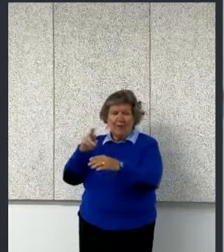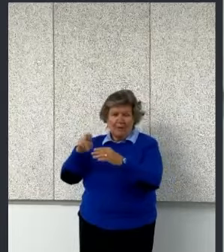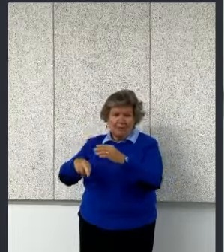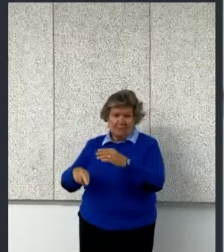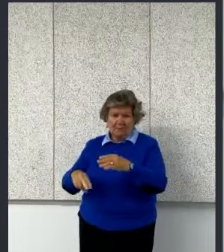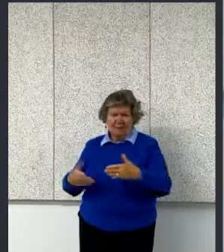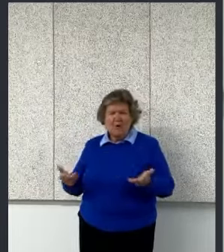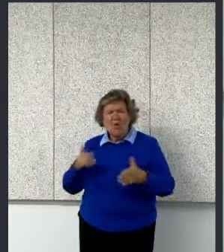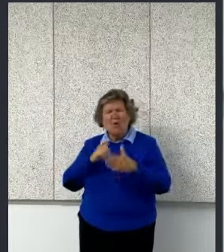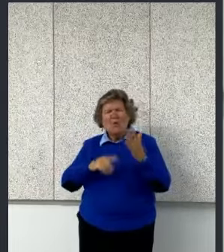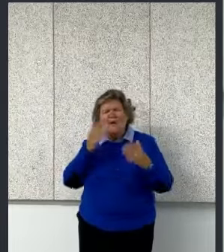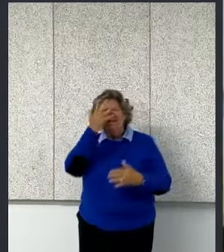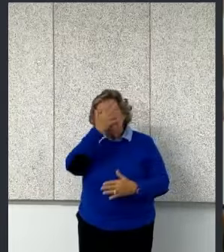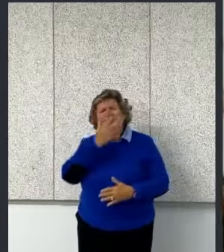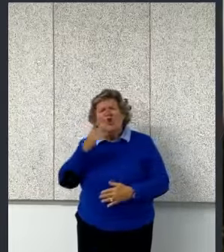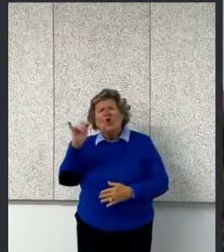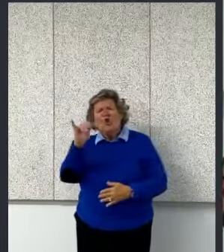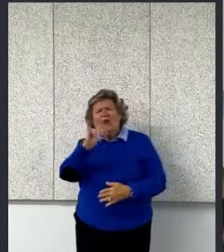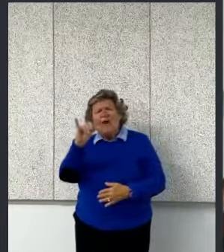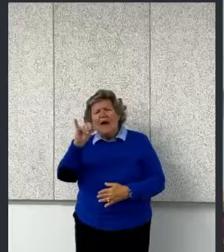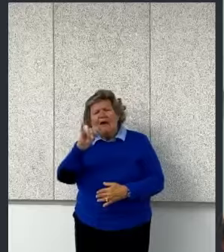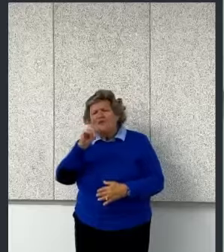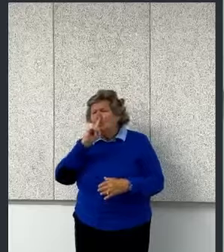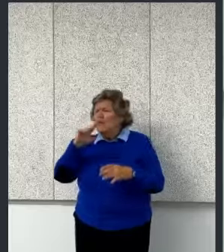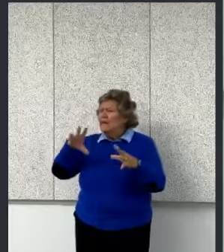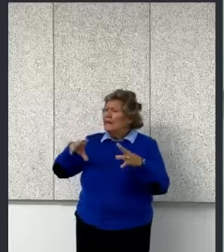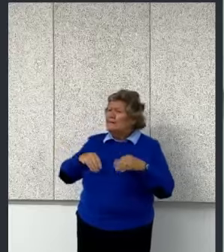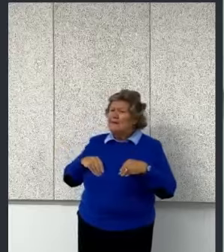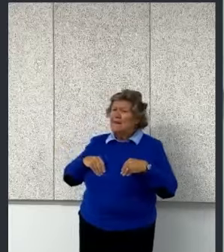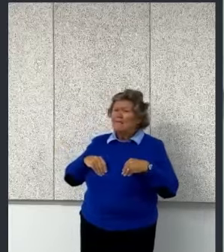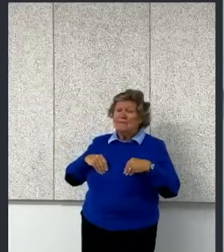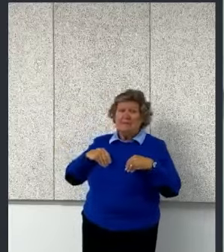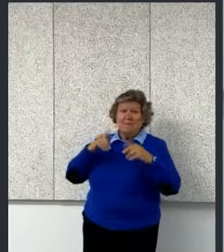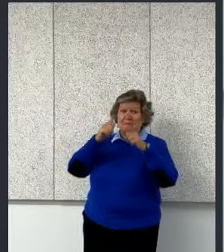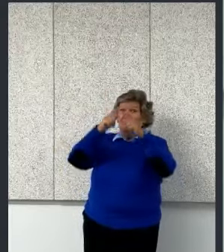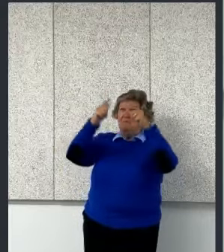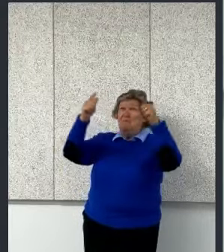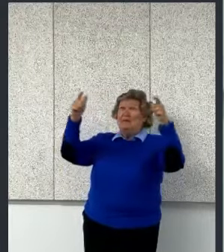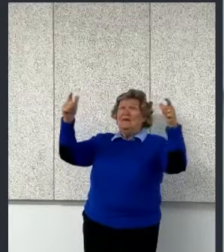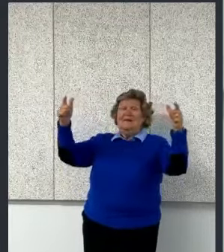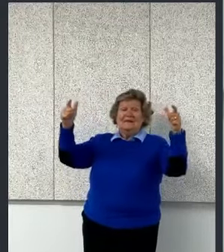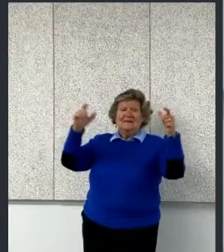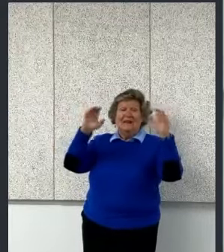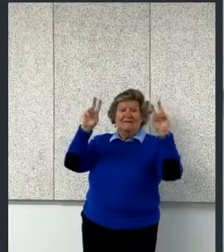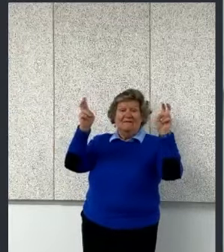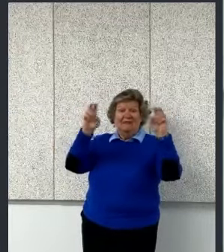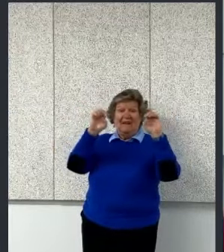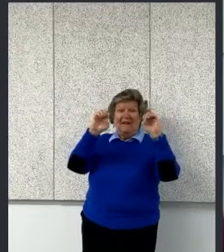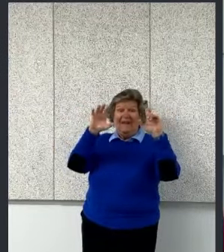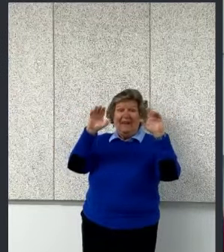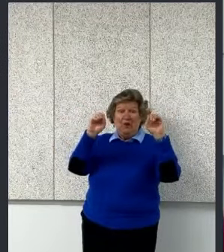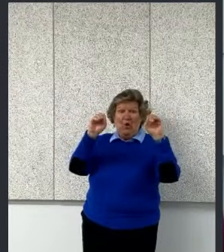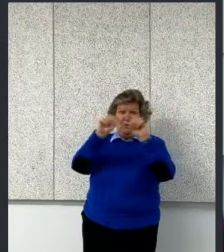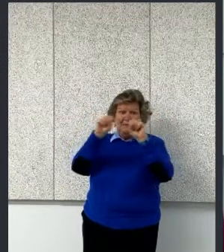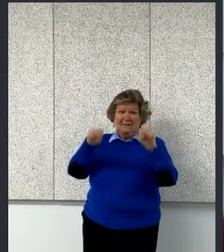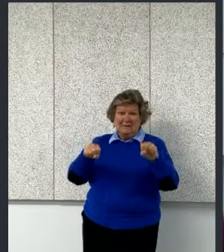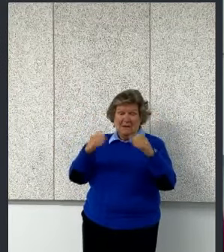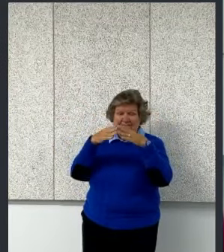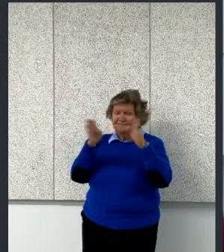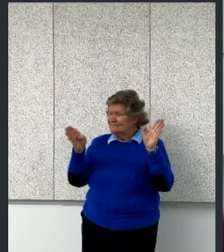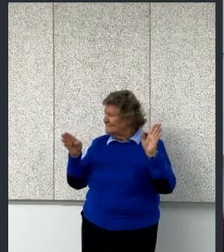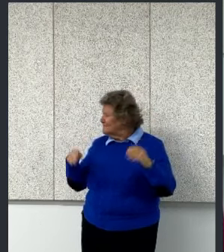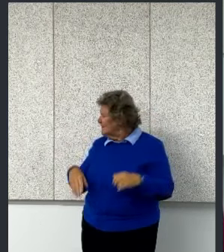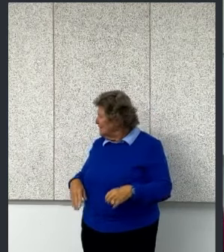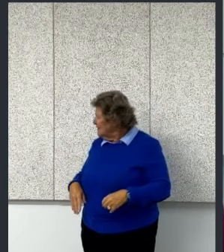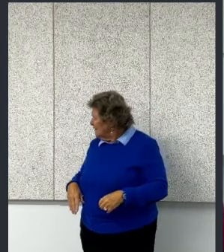What does it look like to kind of take on the bigness of an ecosystem? That's a